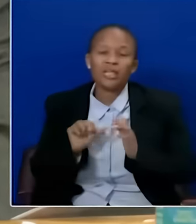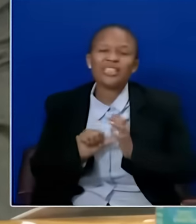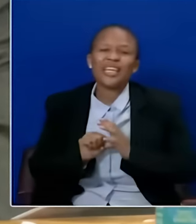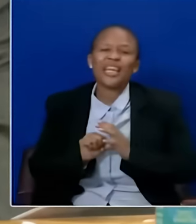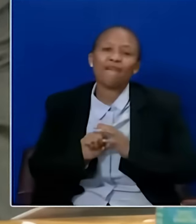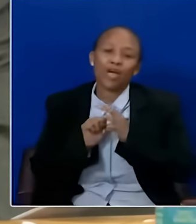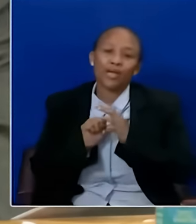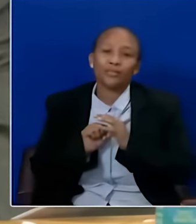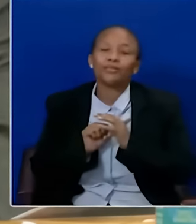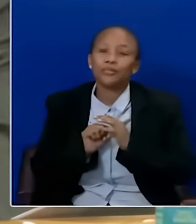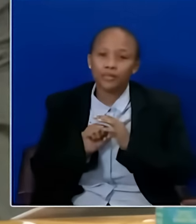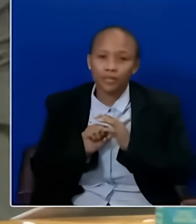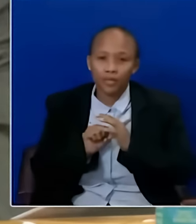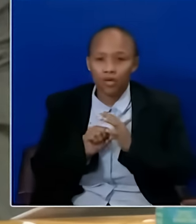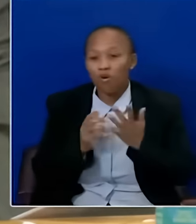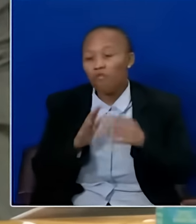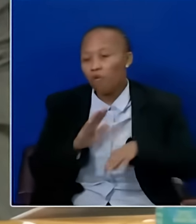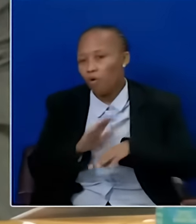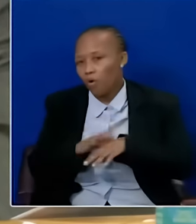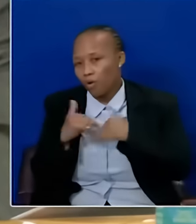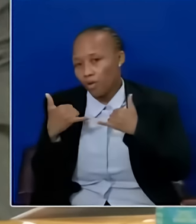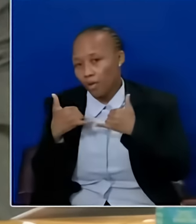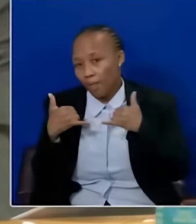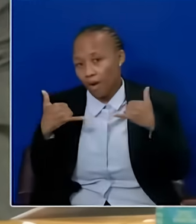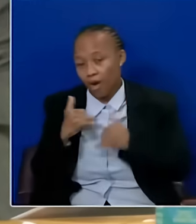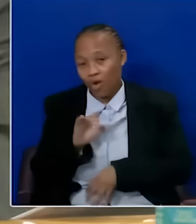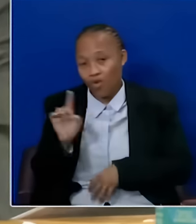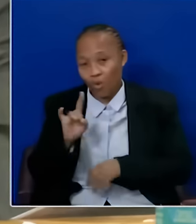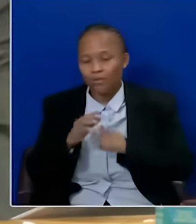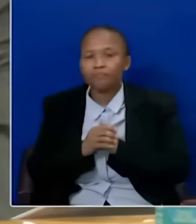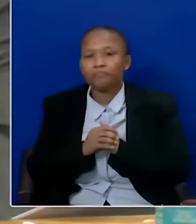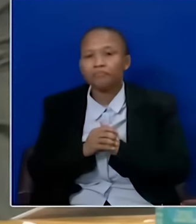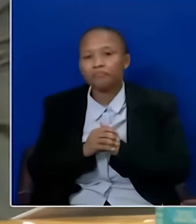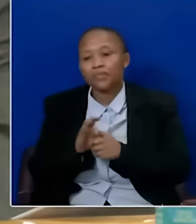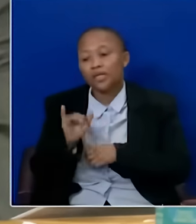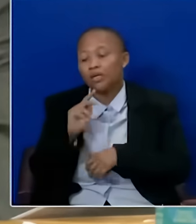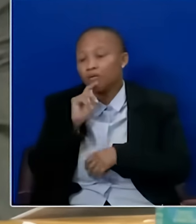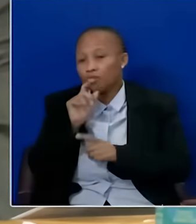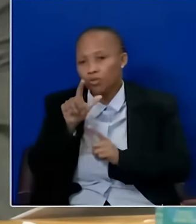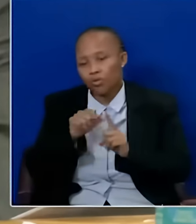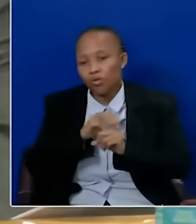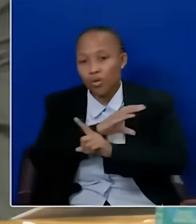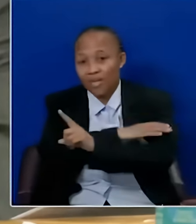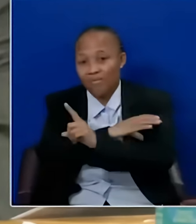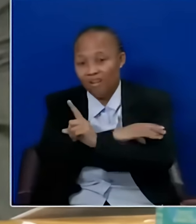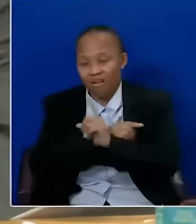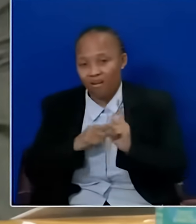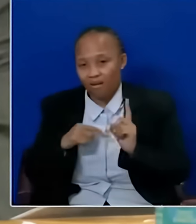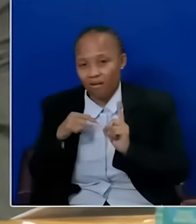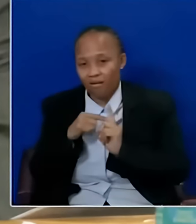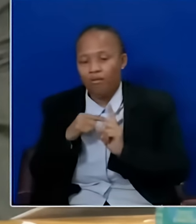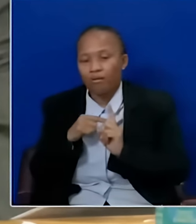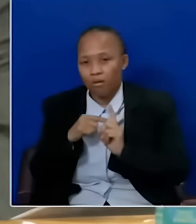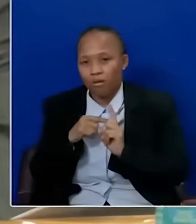timeline is that if indeed Captain Mogotwe said what the detectives say he told